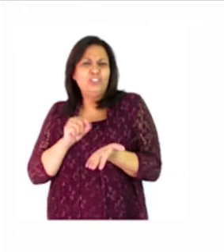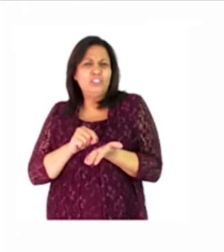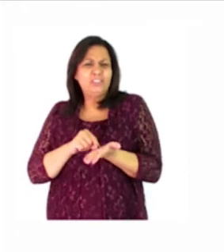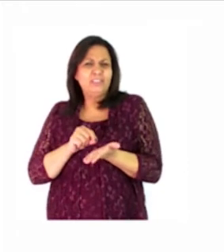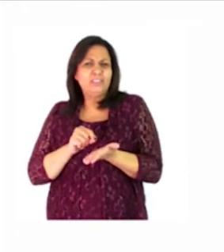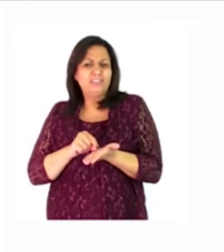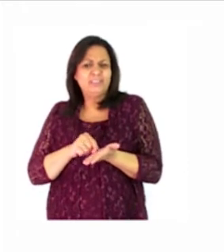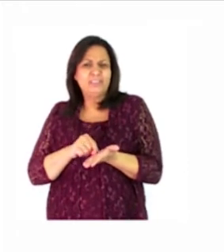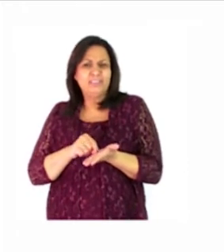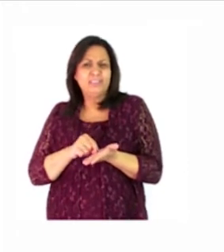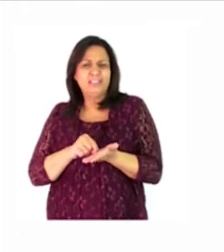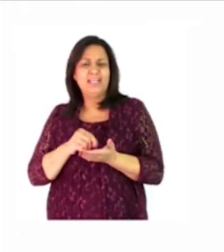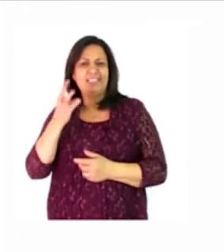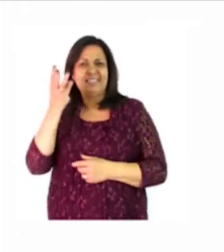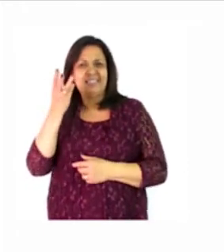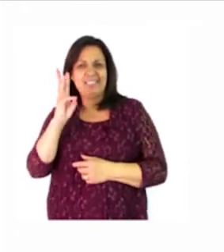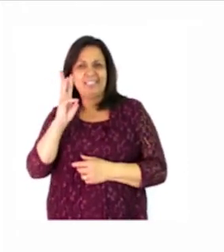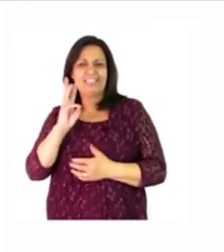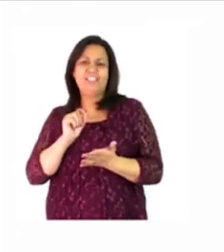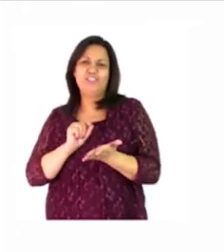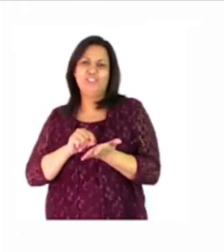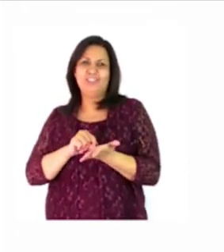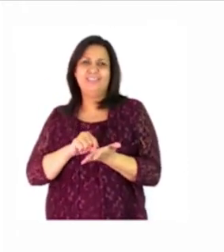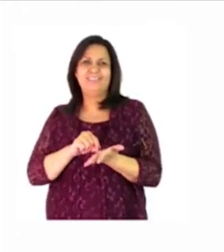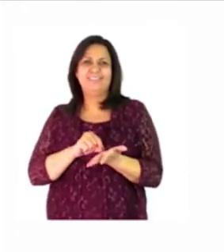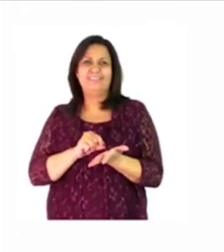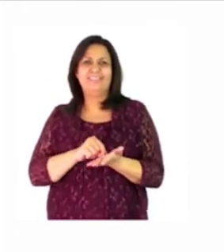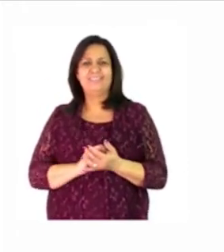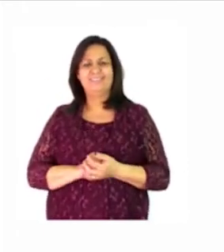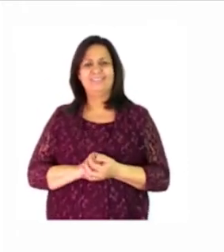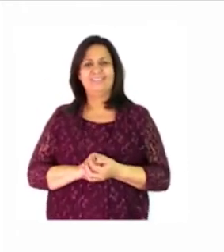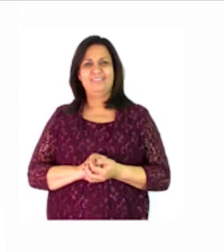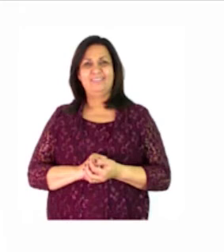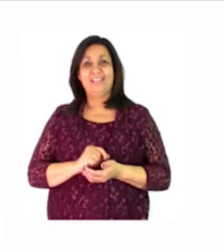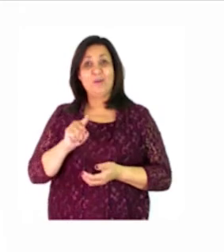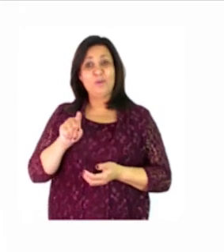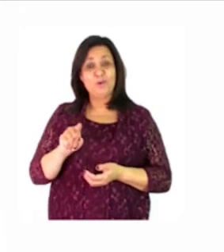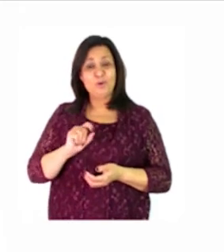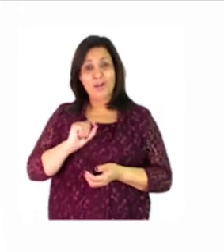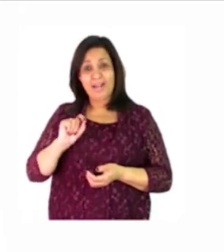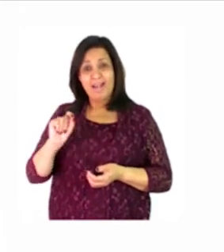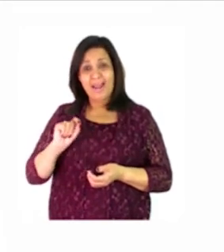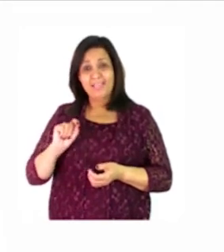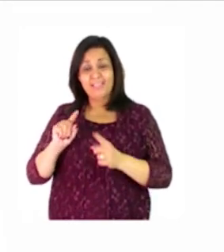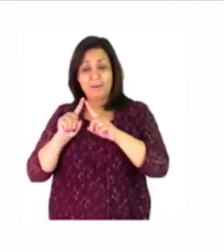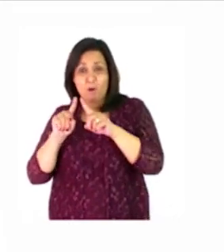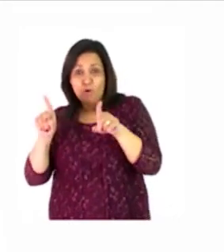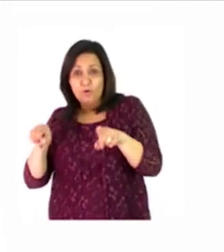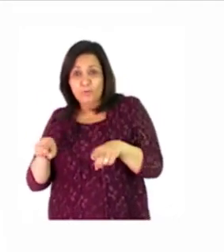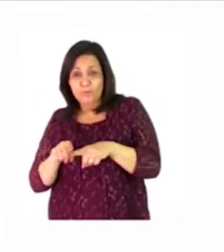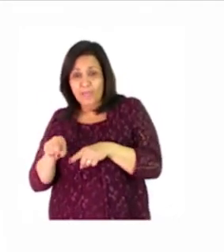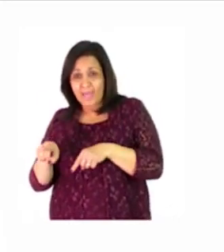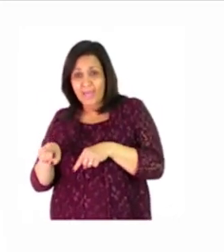find? 6 chicks. Now may you please write the number 6 in